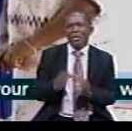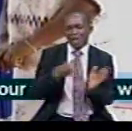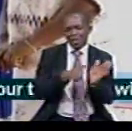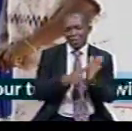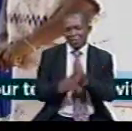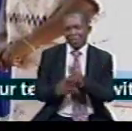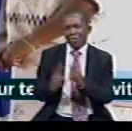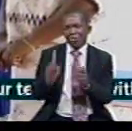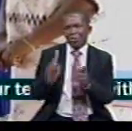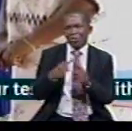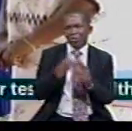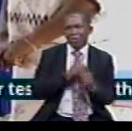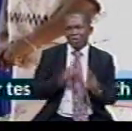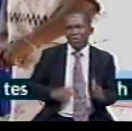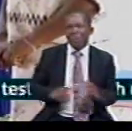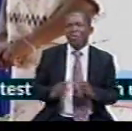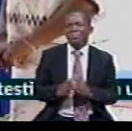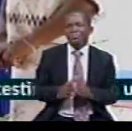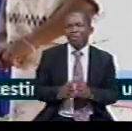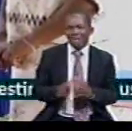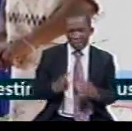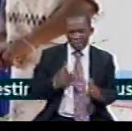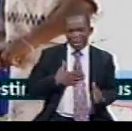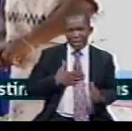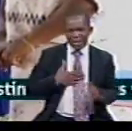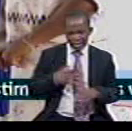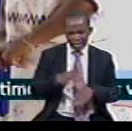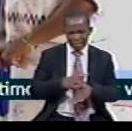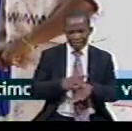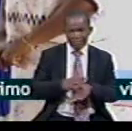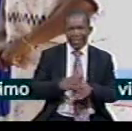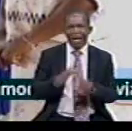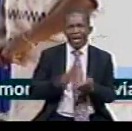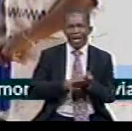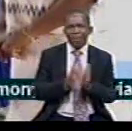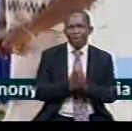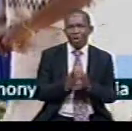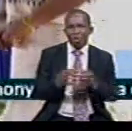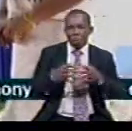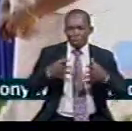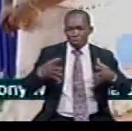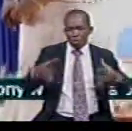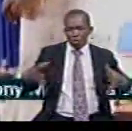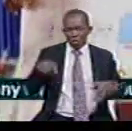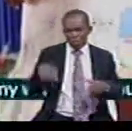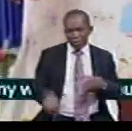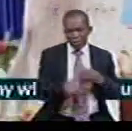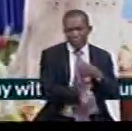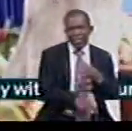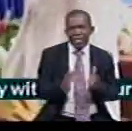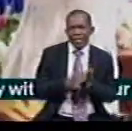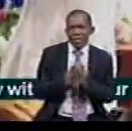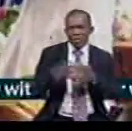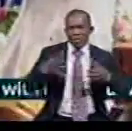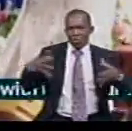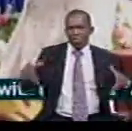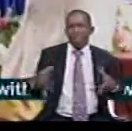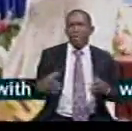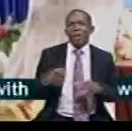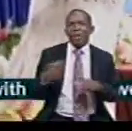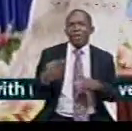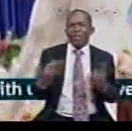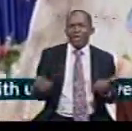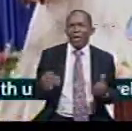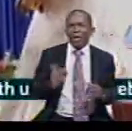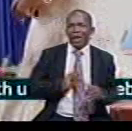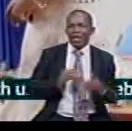been swollen due to the kidney problem. I could bend the leg. In fact, I am healed. God has done it for me. I just want to return